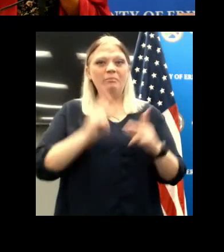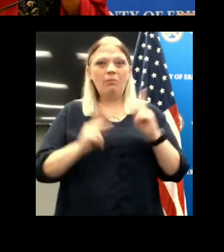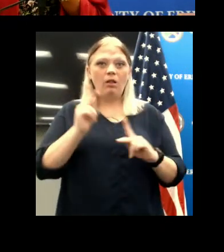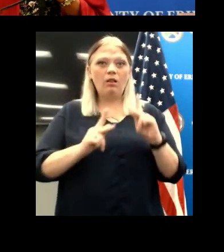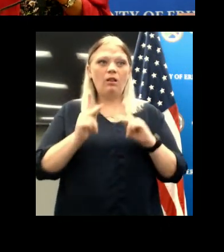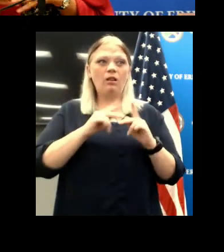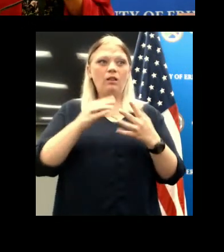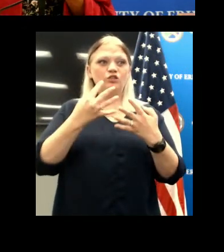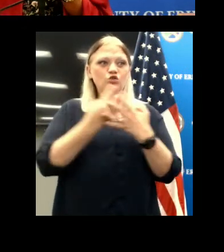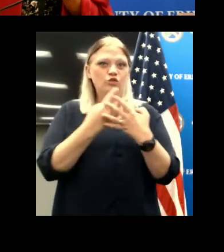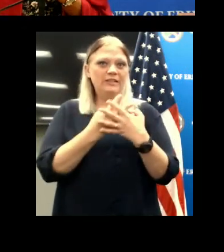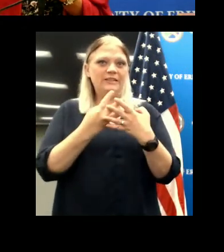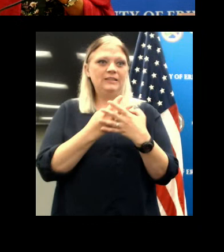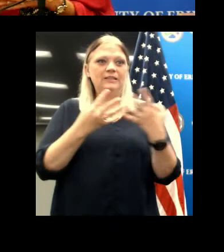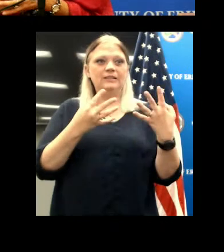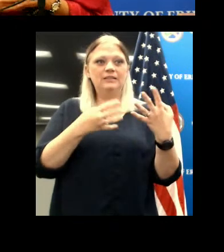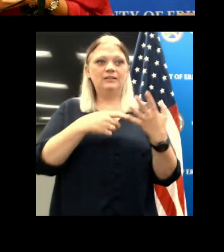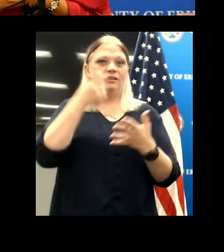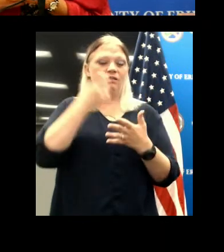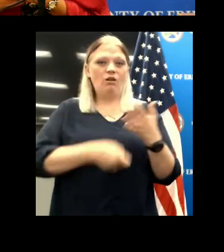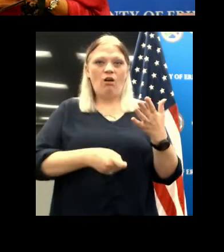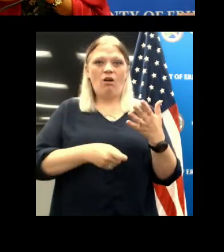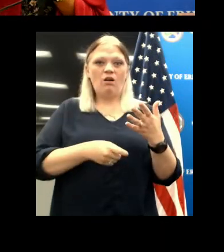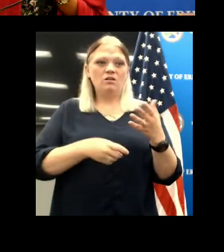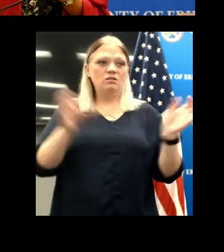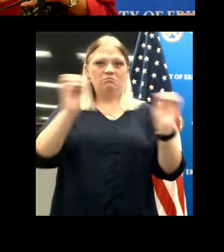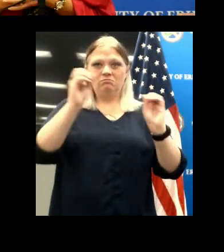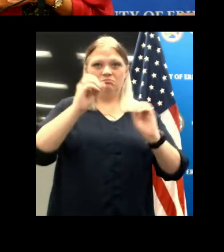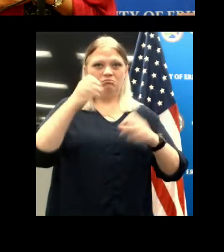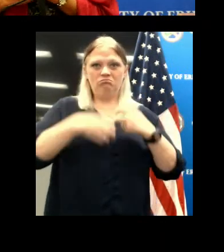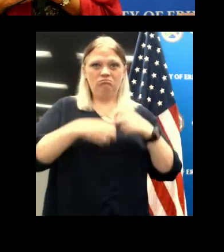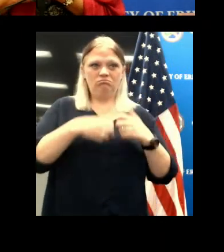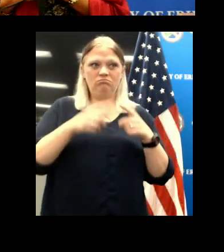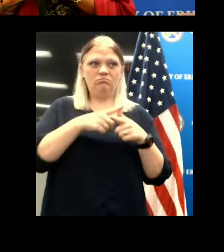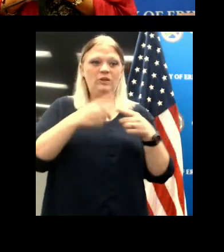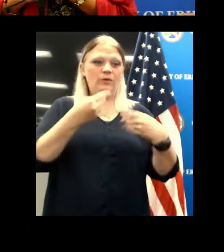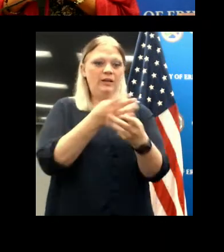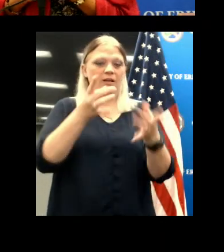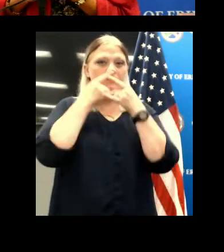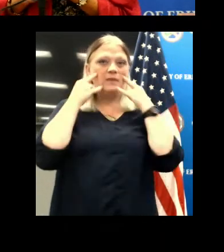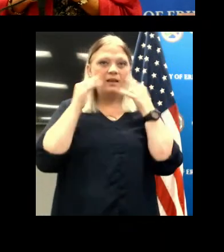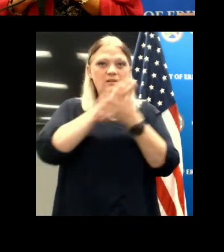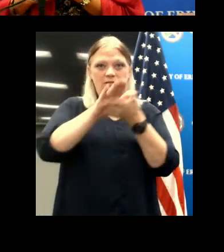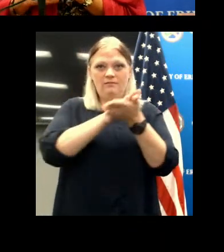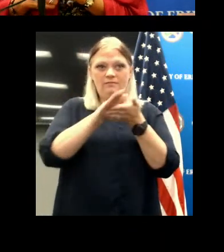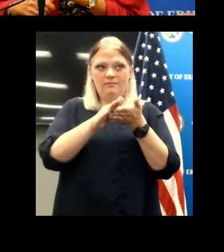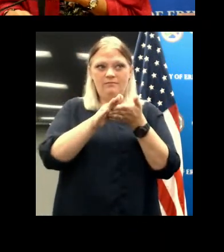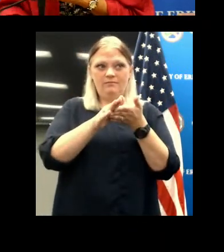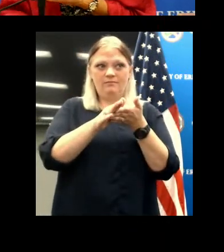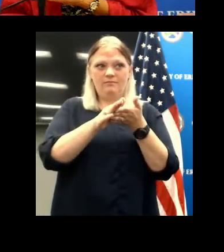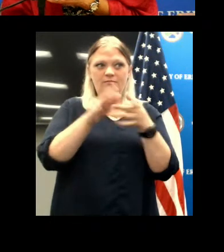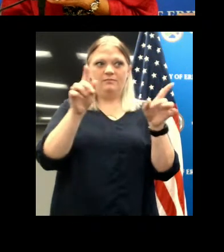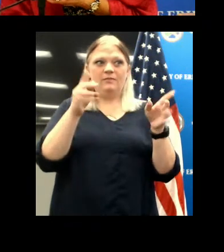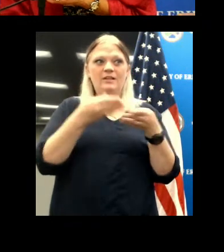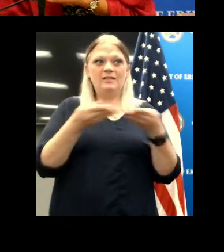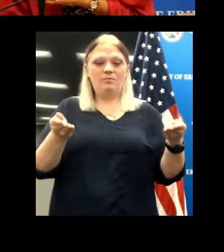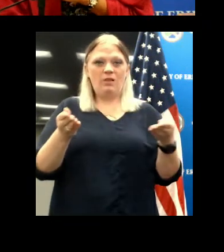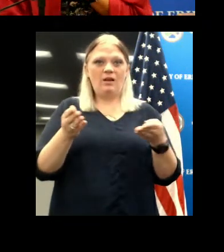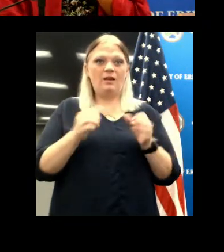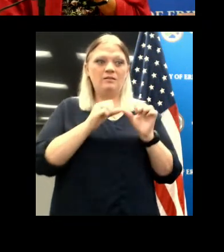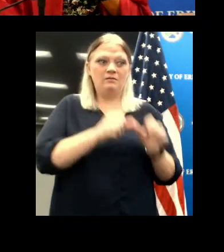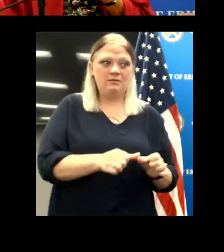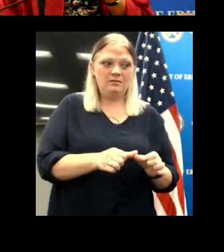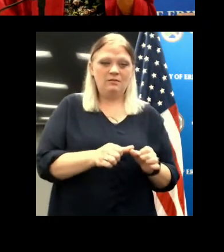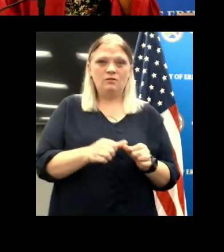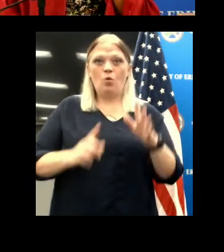get screened and where cost is not a barrier. And then we'll also be handing out masks and hand sanitizers as supplies last. So get there